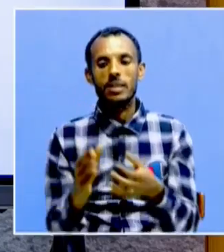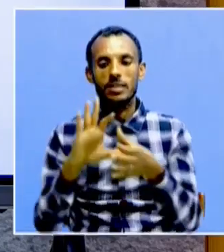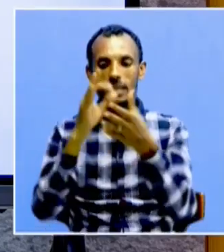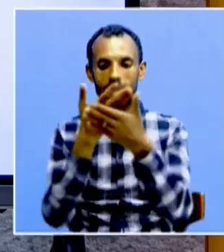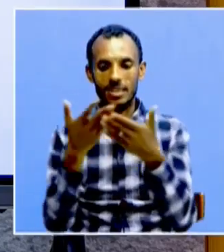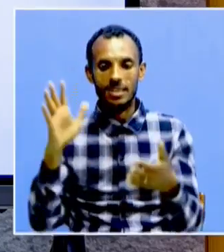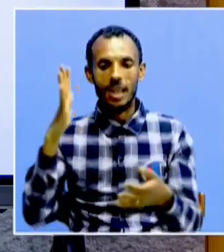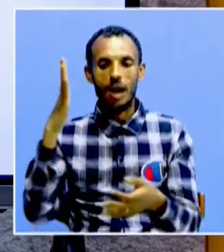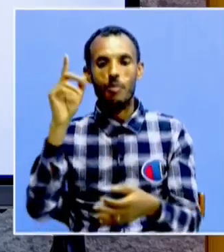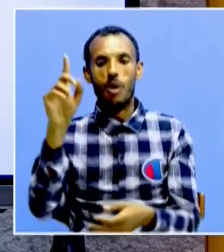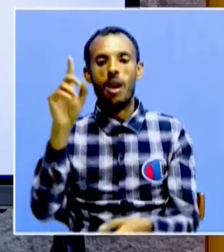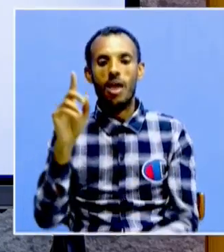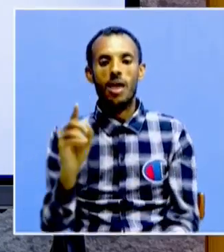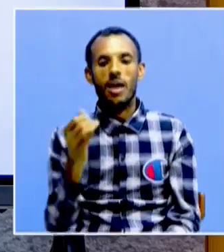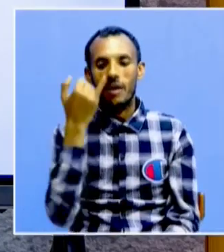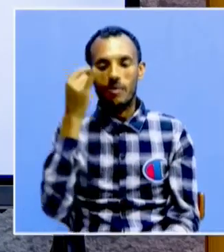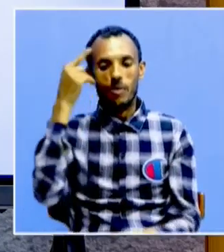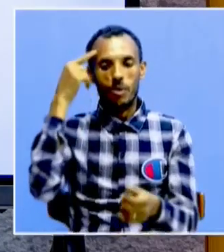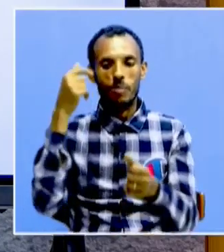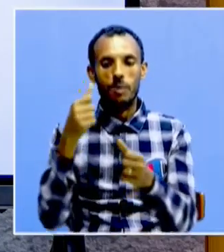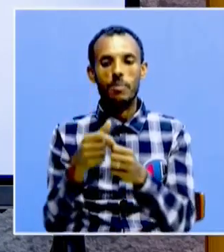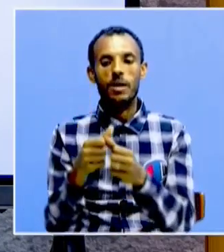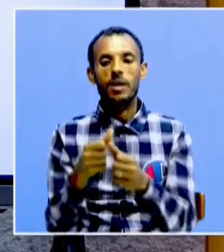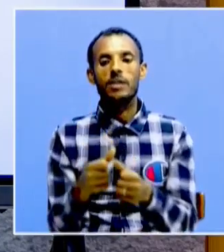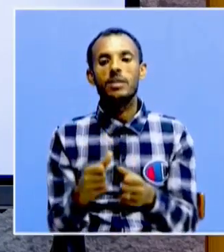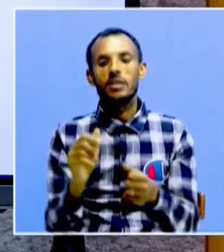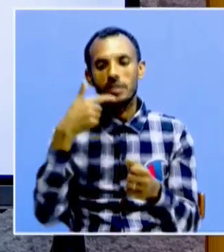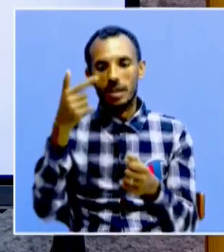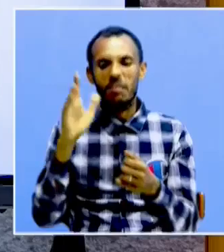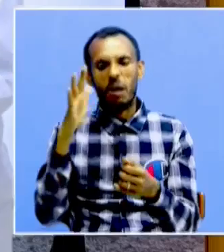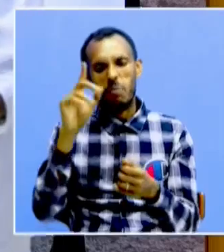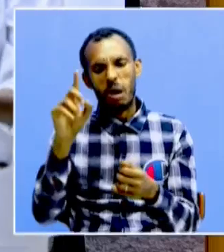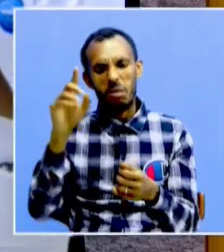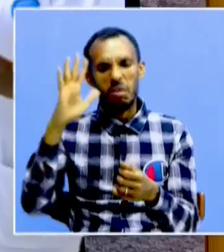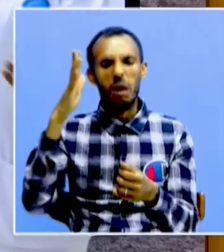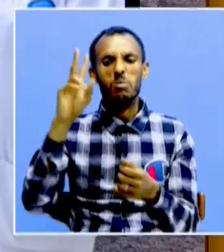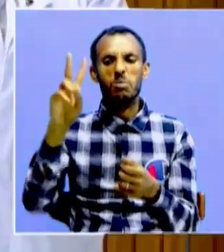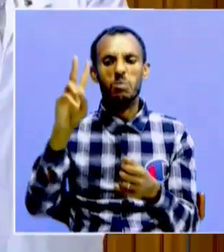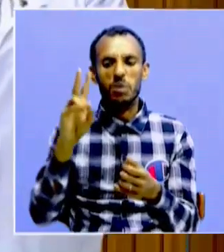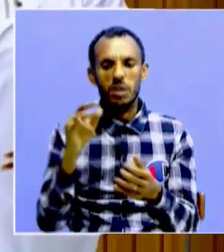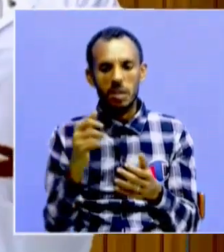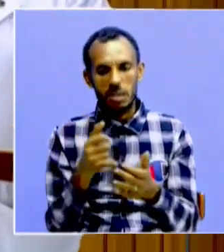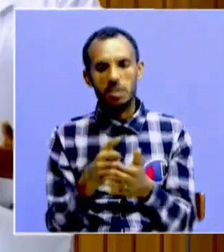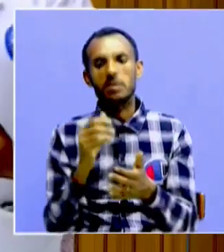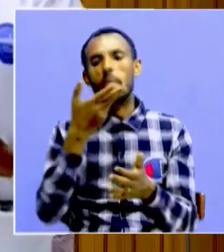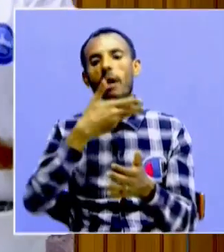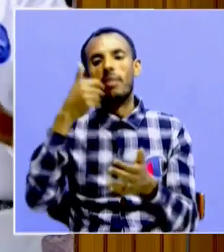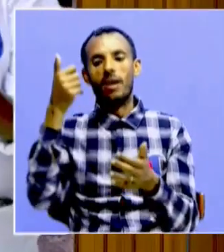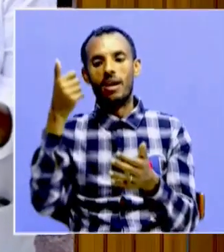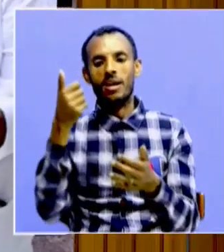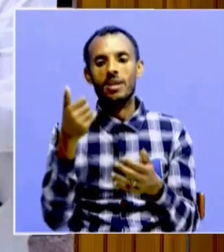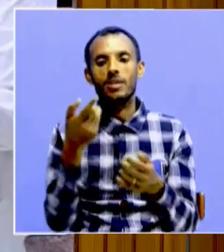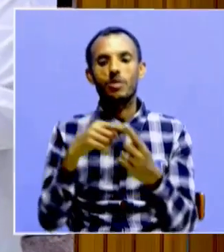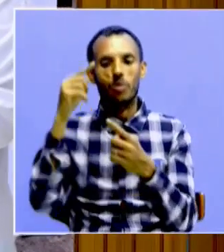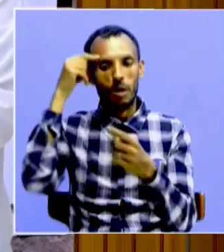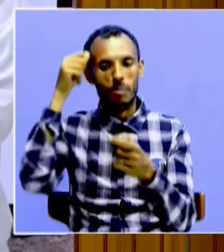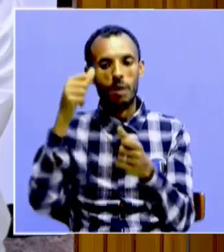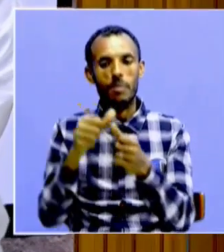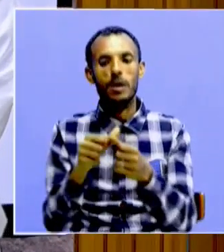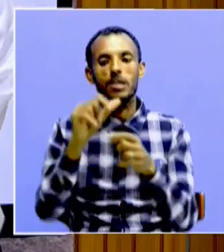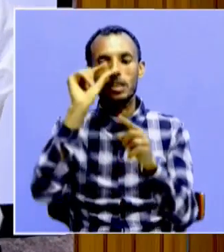1, if you remember, instead of saying type 1, type 2, it's better for you to remember the